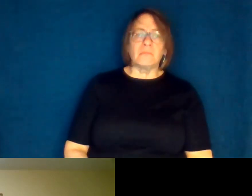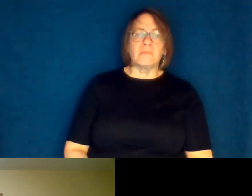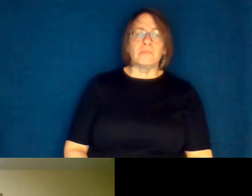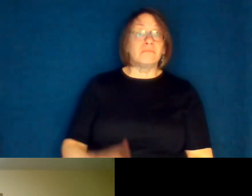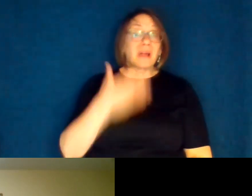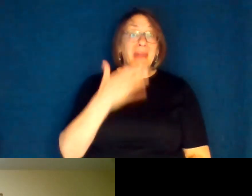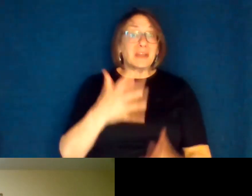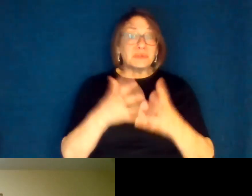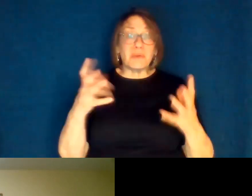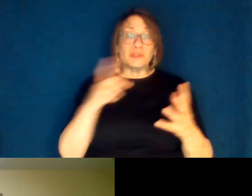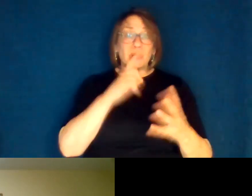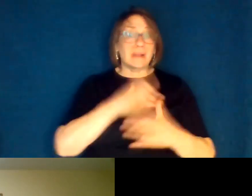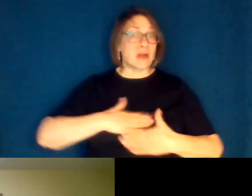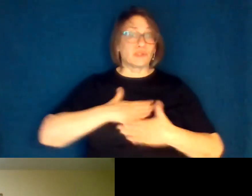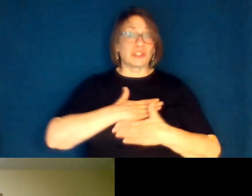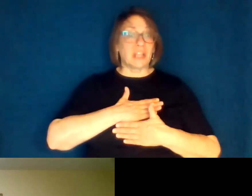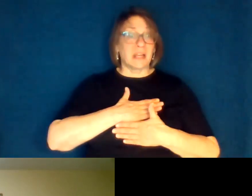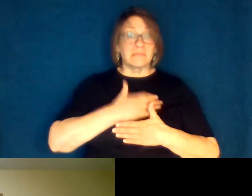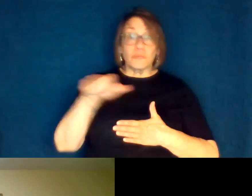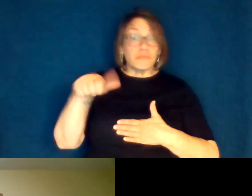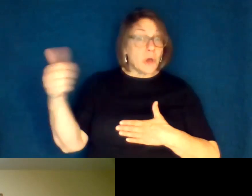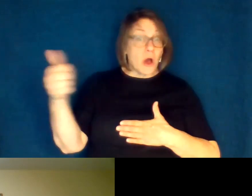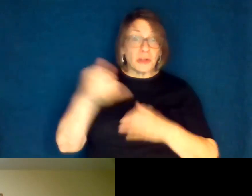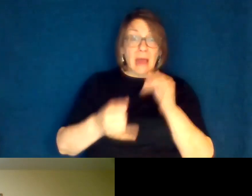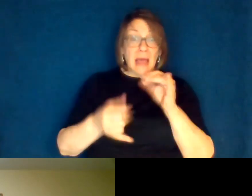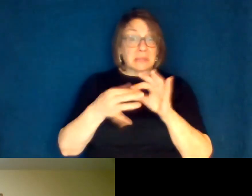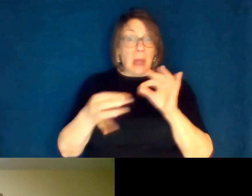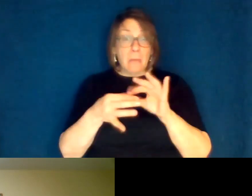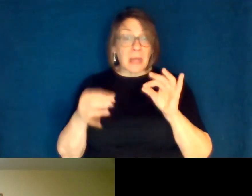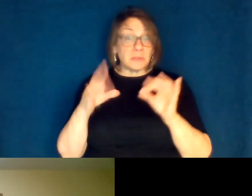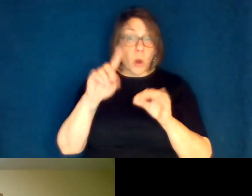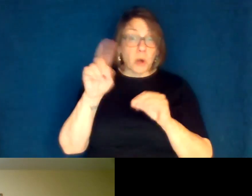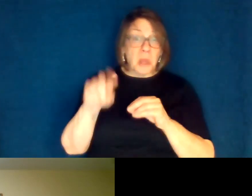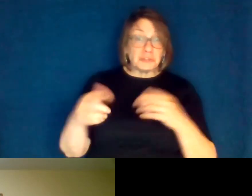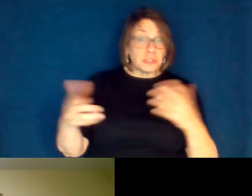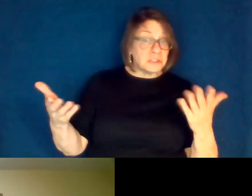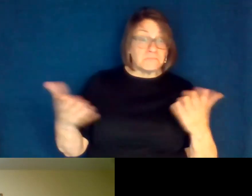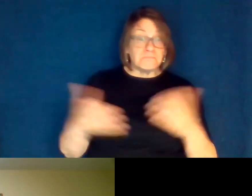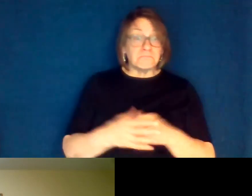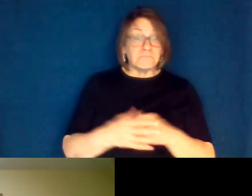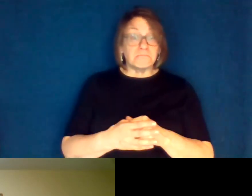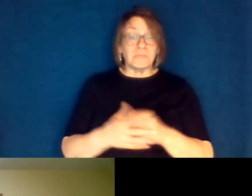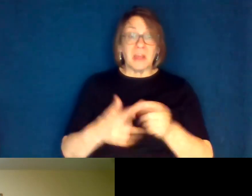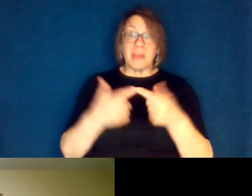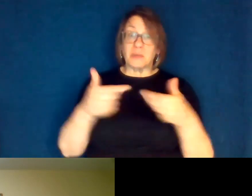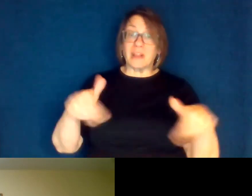thank you so much. I really appreciate it. Anybody else have me one last final word and we can let them